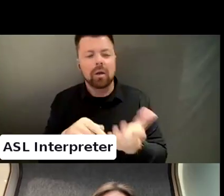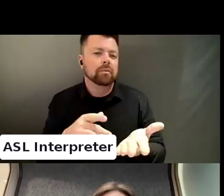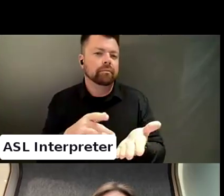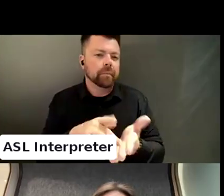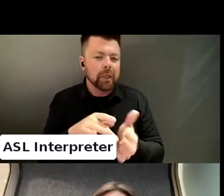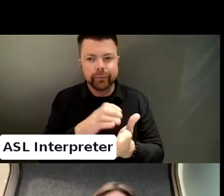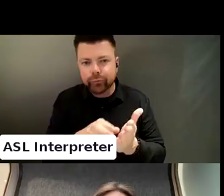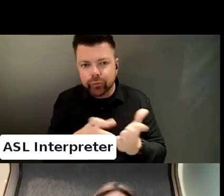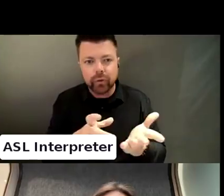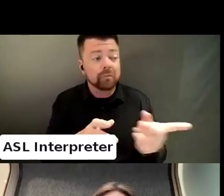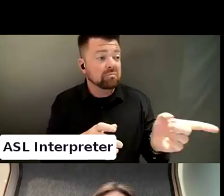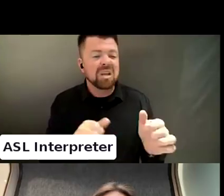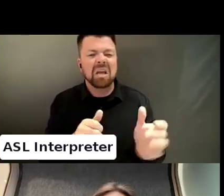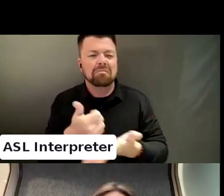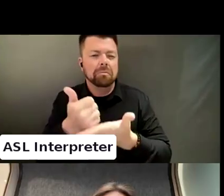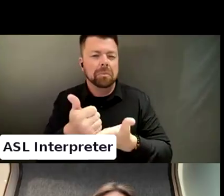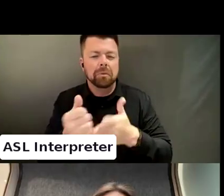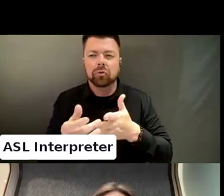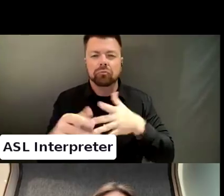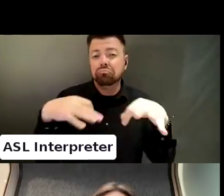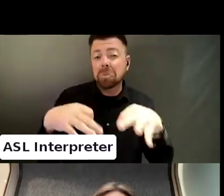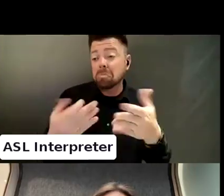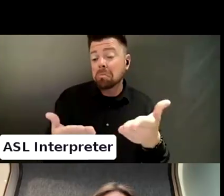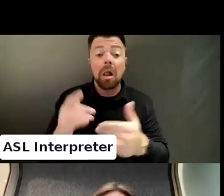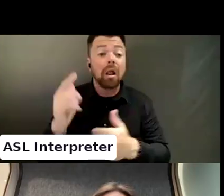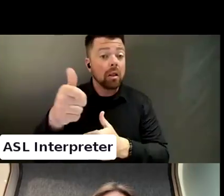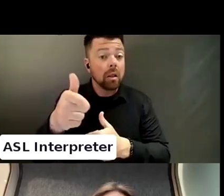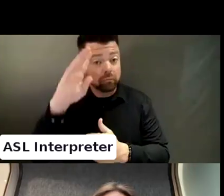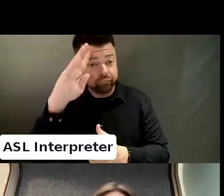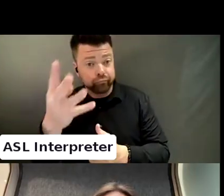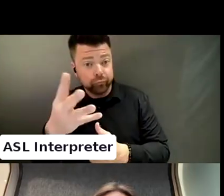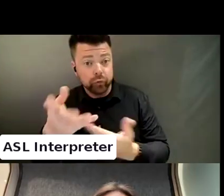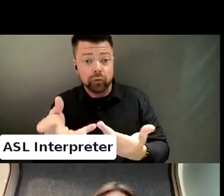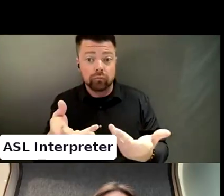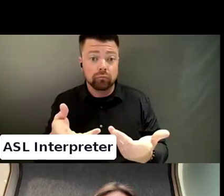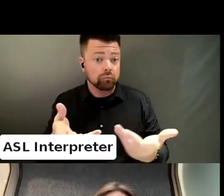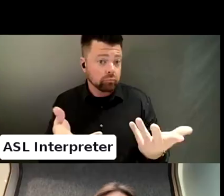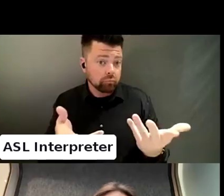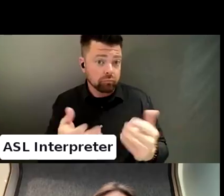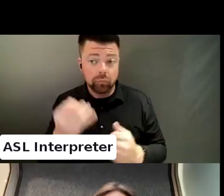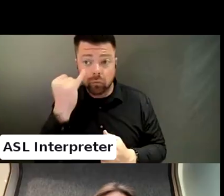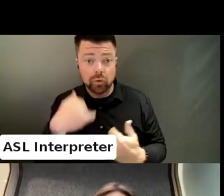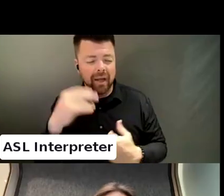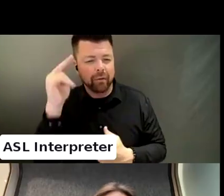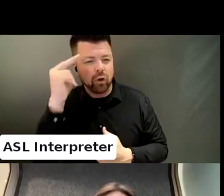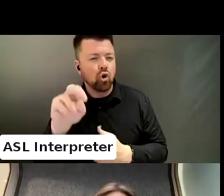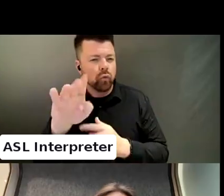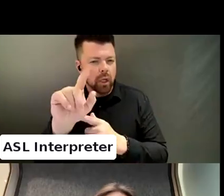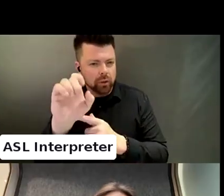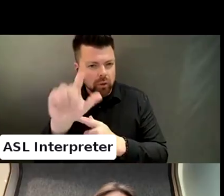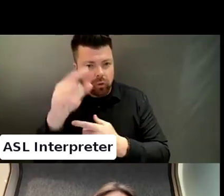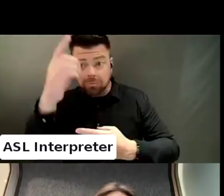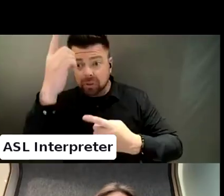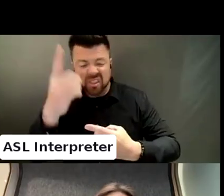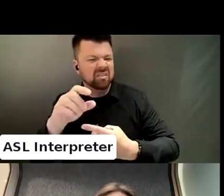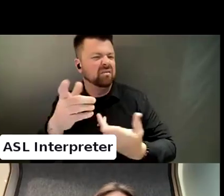guide you about, well, this might be something for you in the future. If you have neurological disease of any kind, just be sure and always talk to your own healthcare